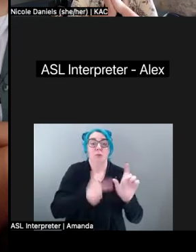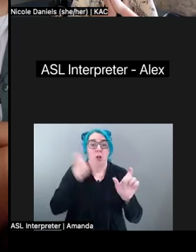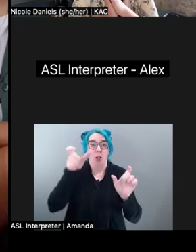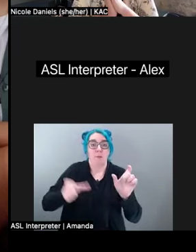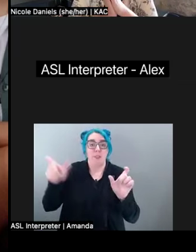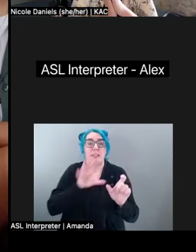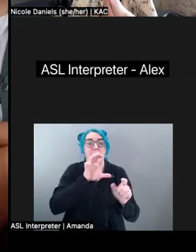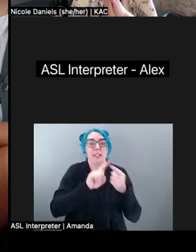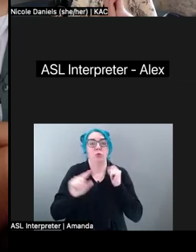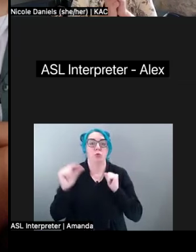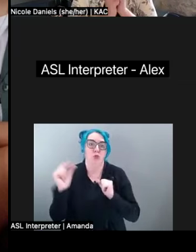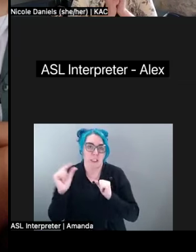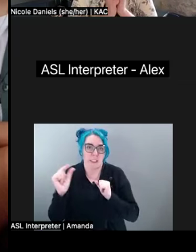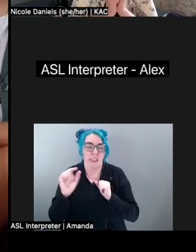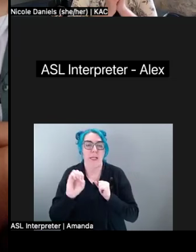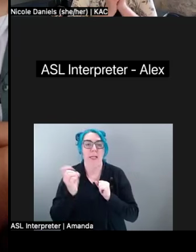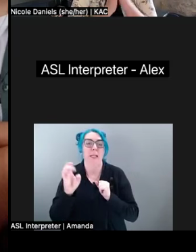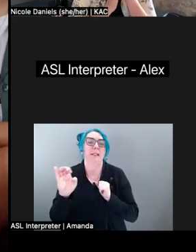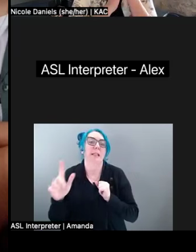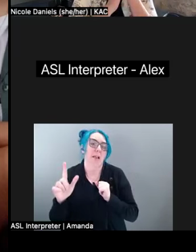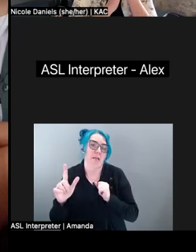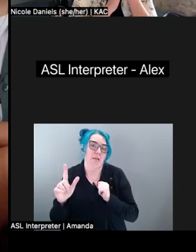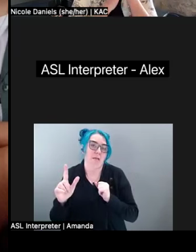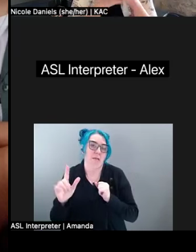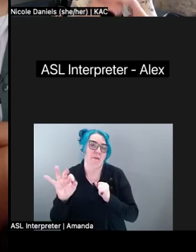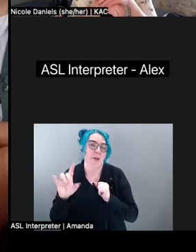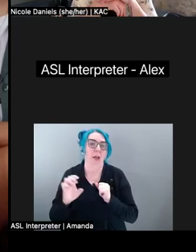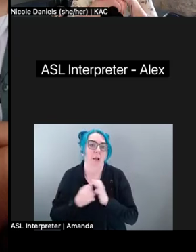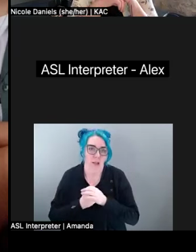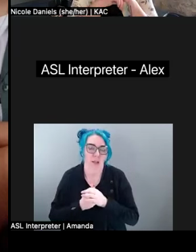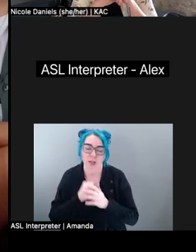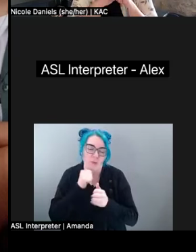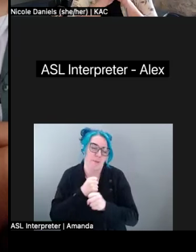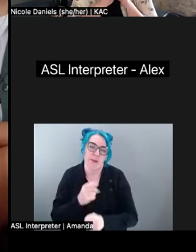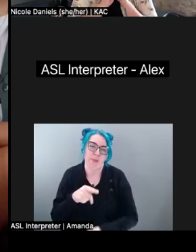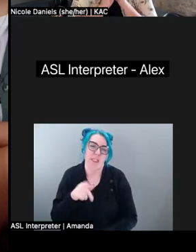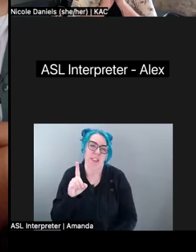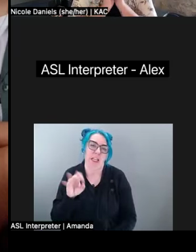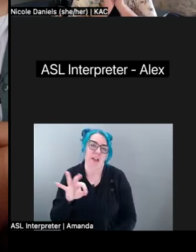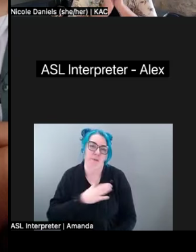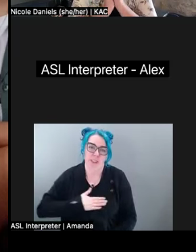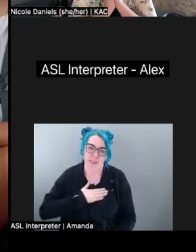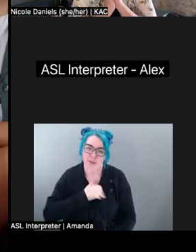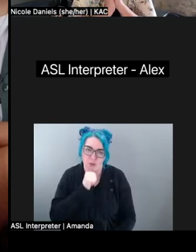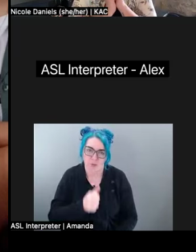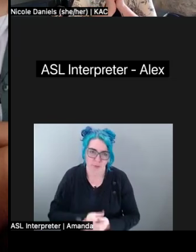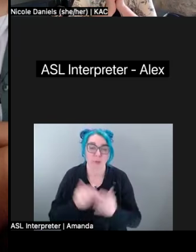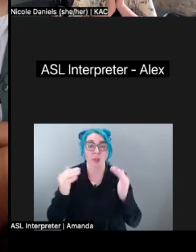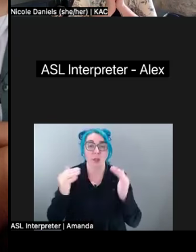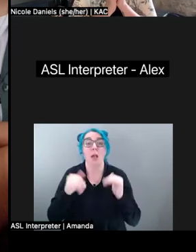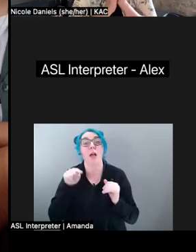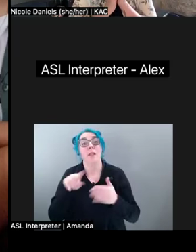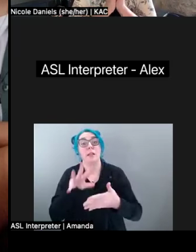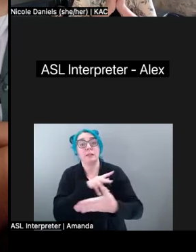not submit the budget in PDF form. Make sure not to alter the form or edit the automatic calculations.